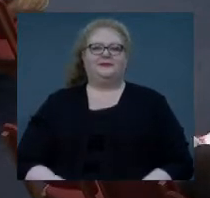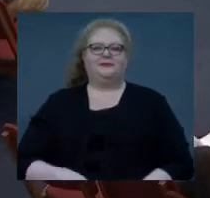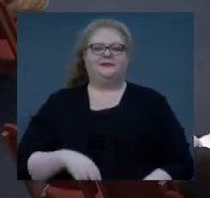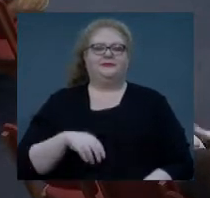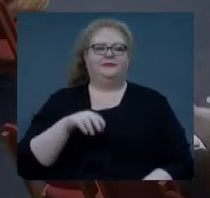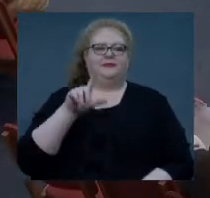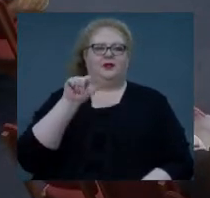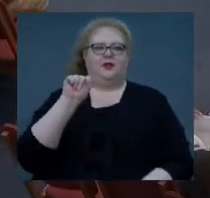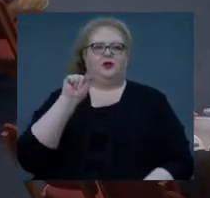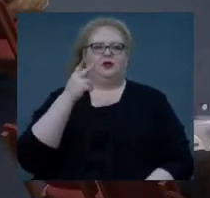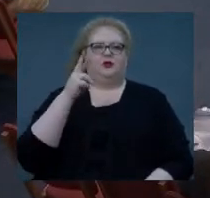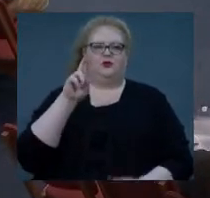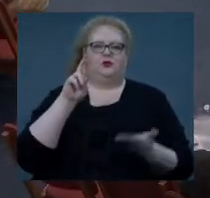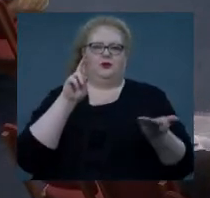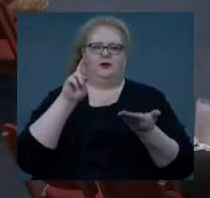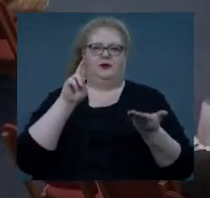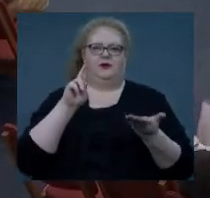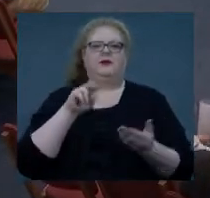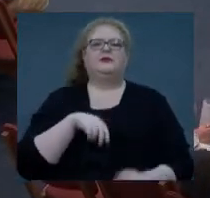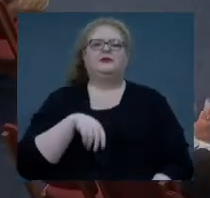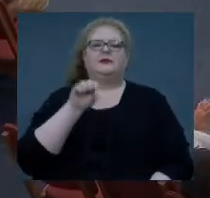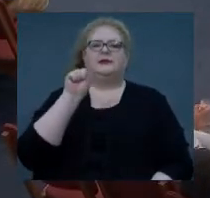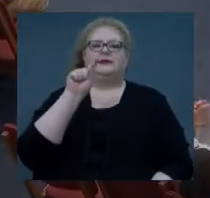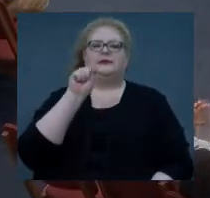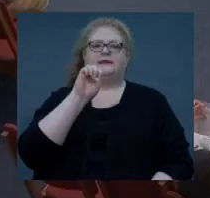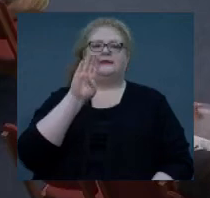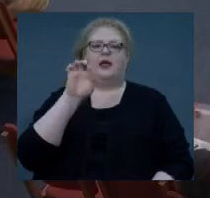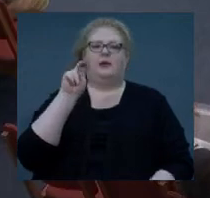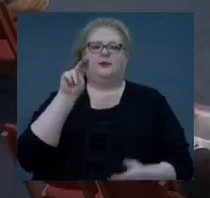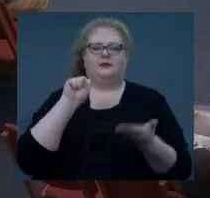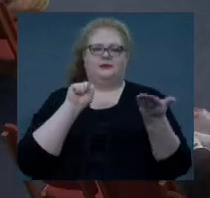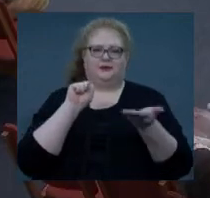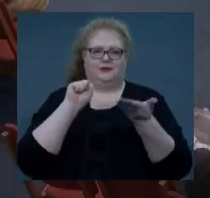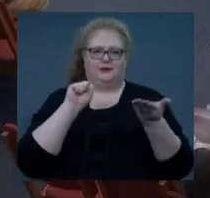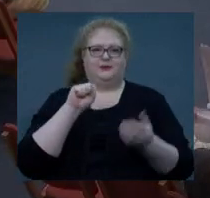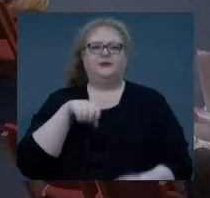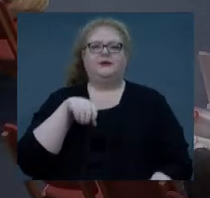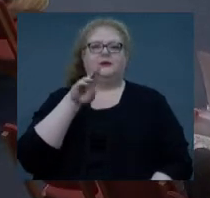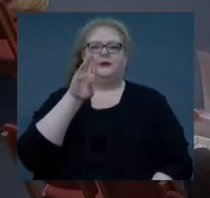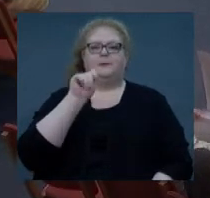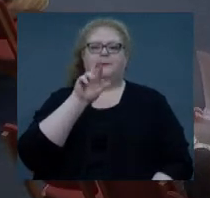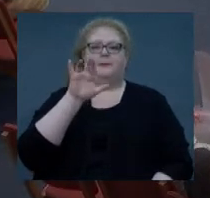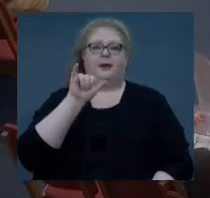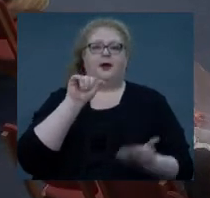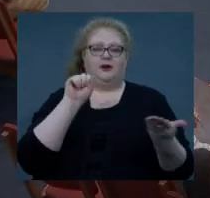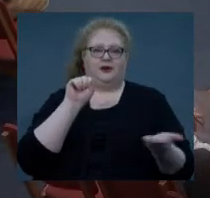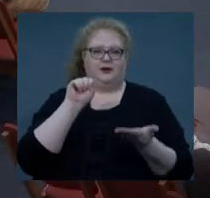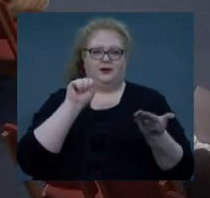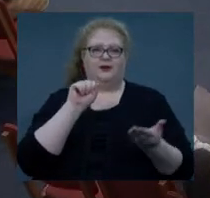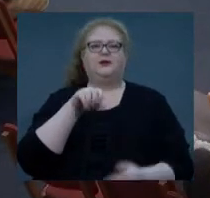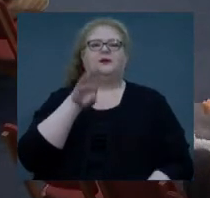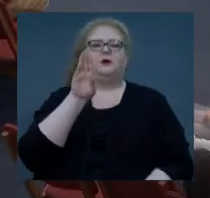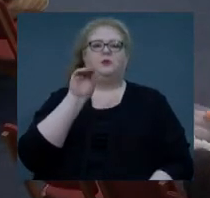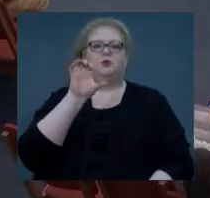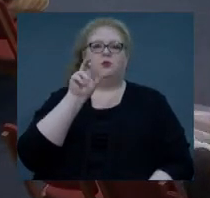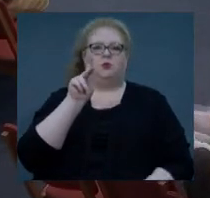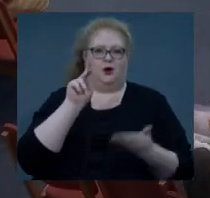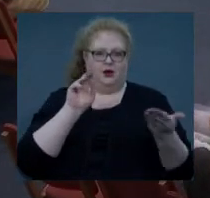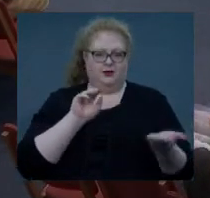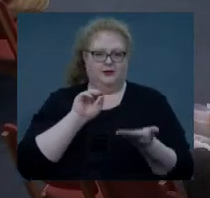Chairman Latour, Here. Vice Chairman Stebbins, Here. Commissioner Barry, Here. Commissioner Brock,